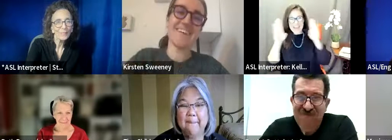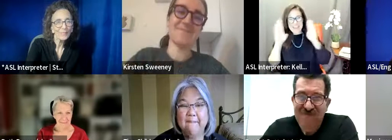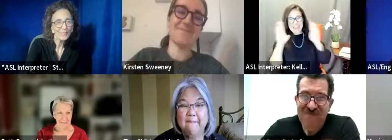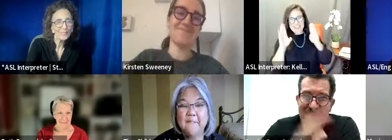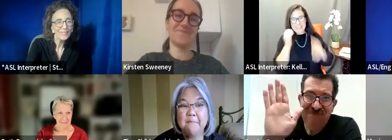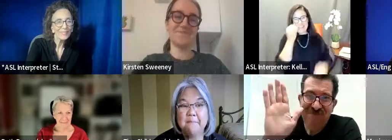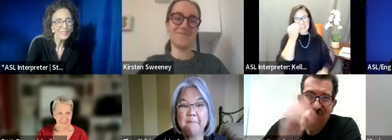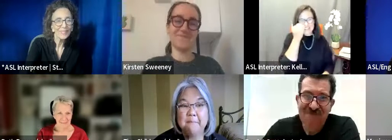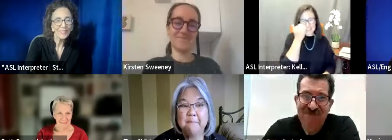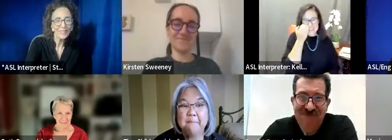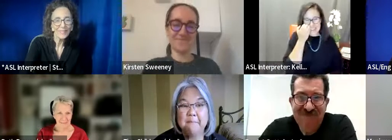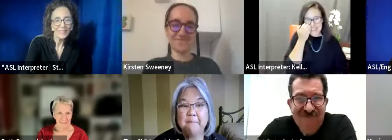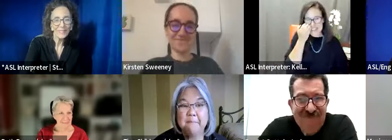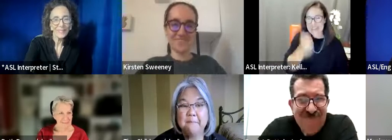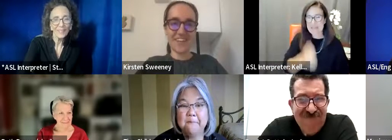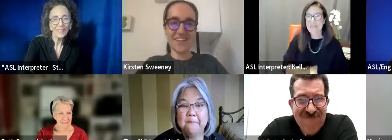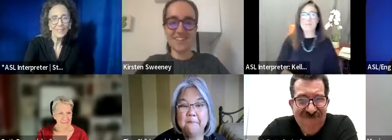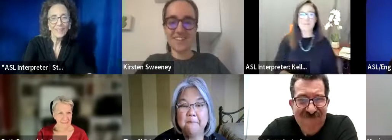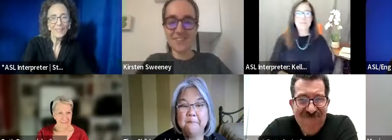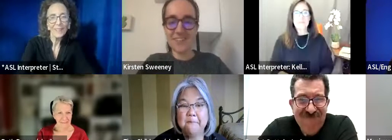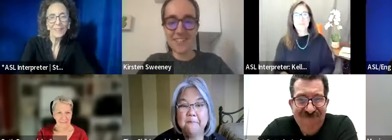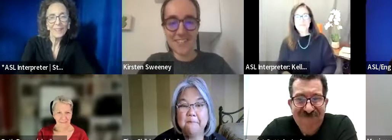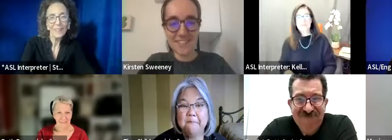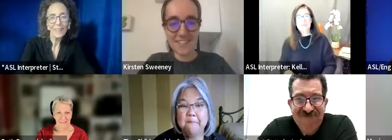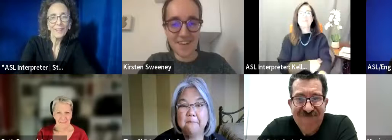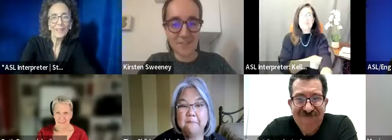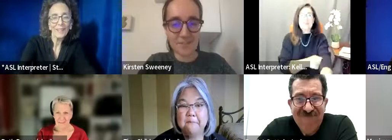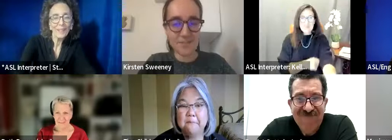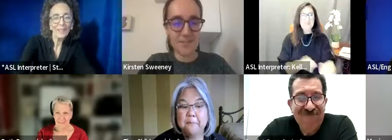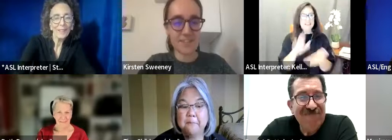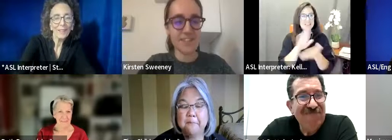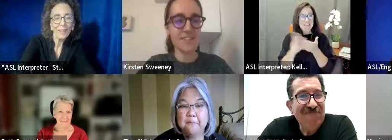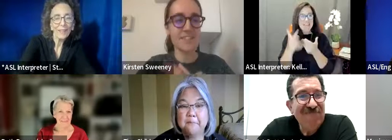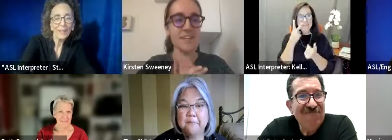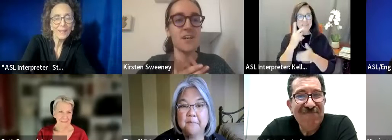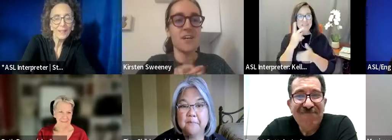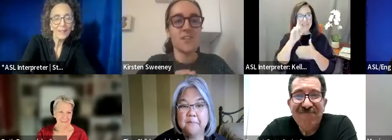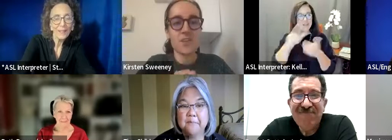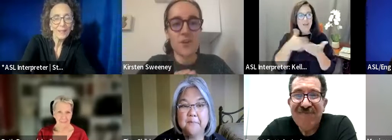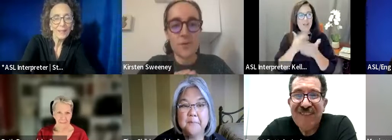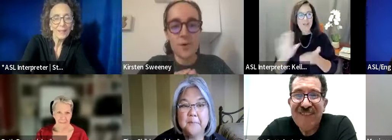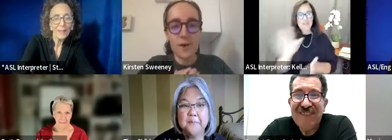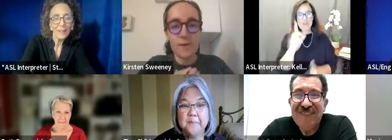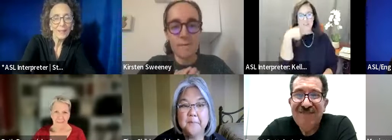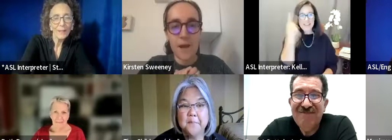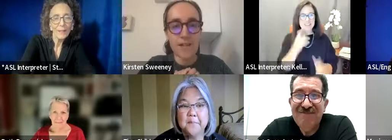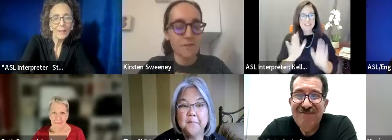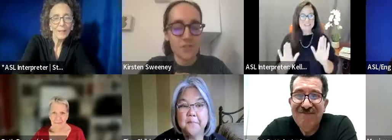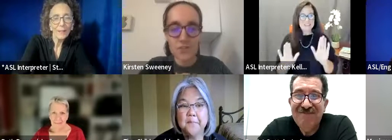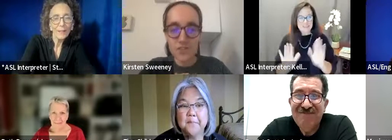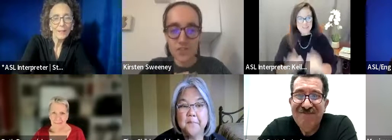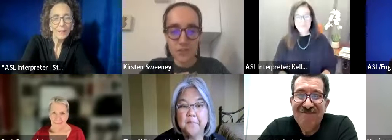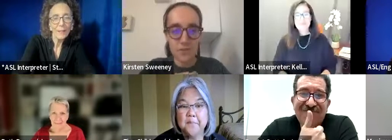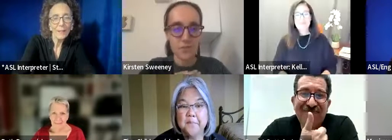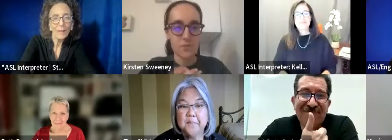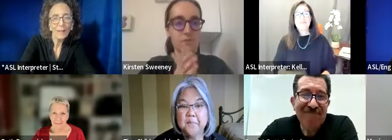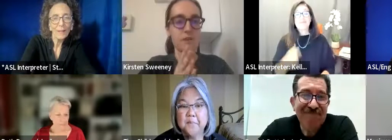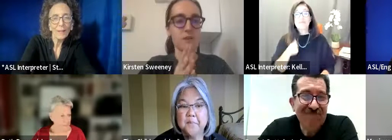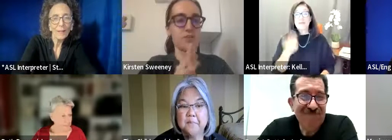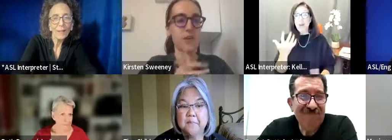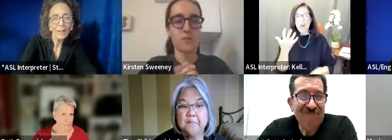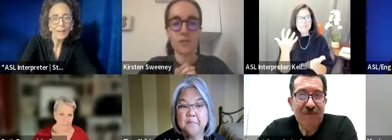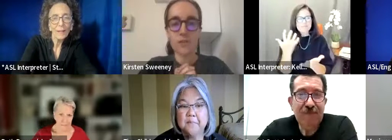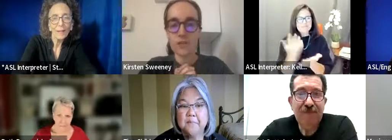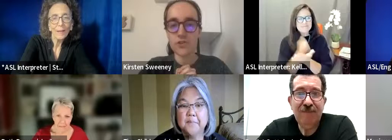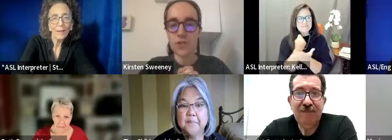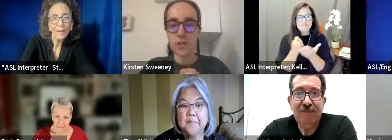This is Frank. So nice to see everyone's faces. So I'd love to just start with sort of